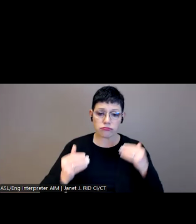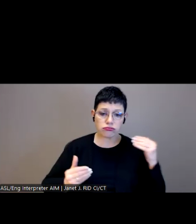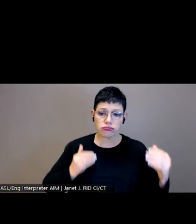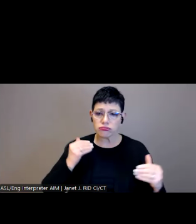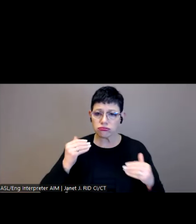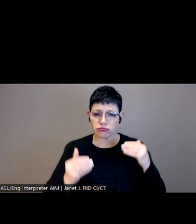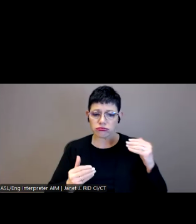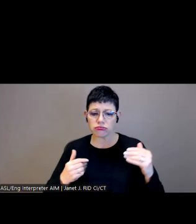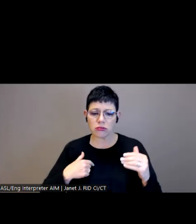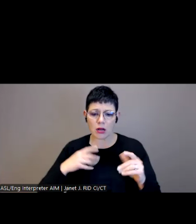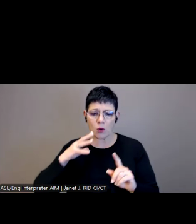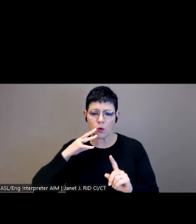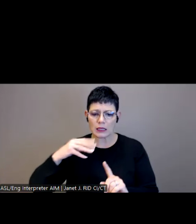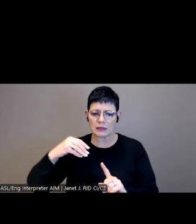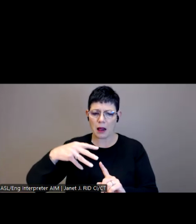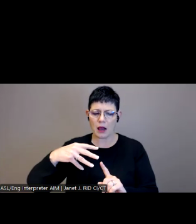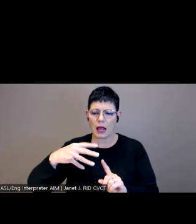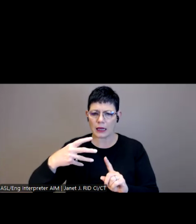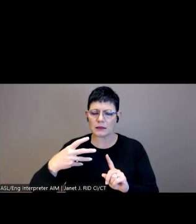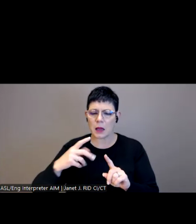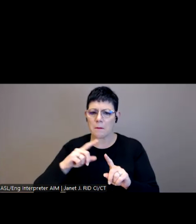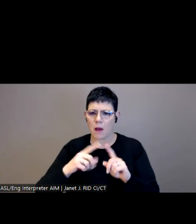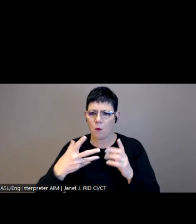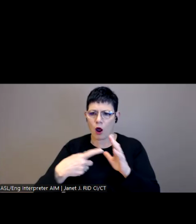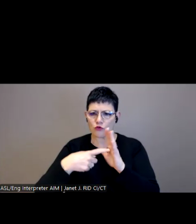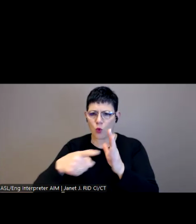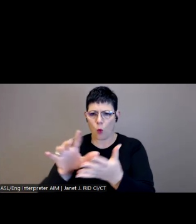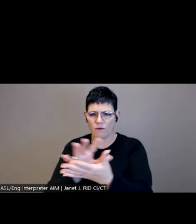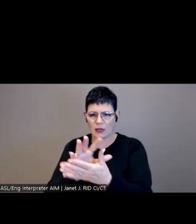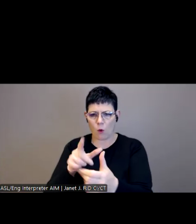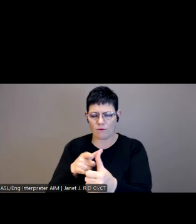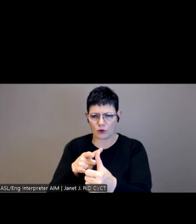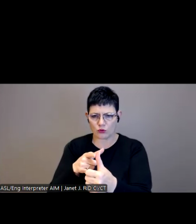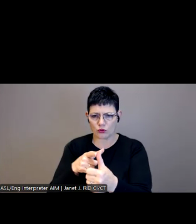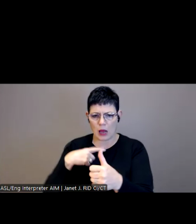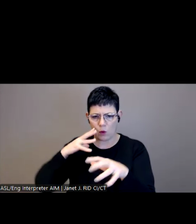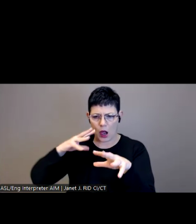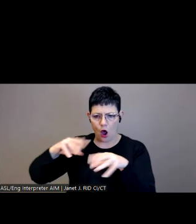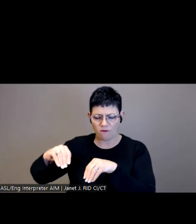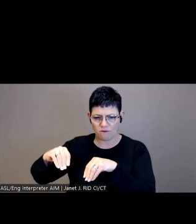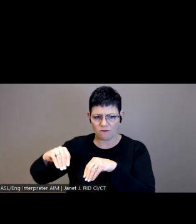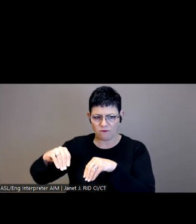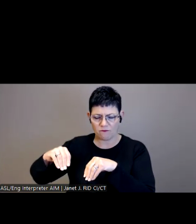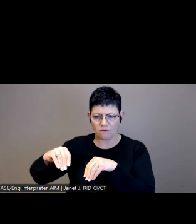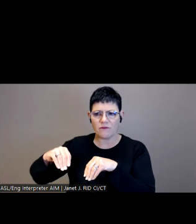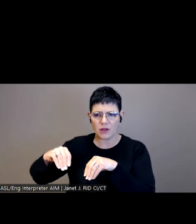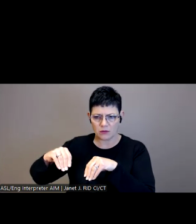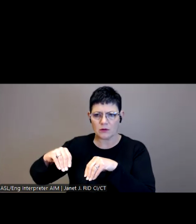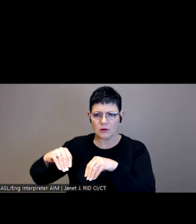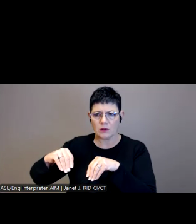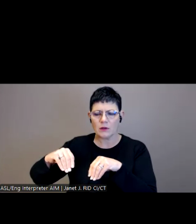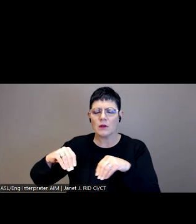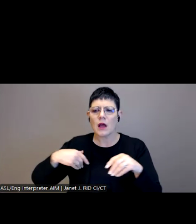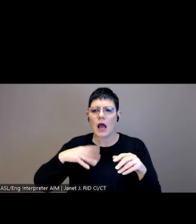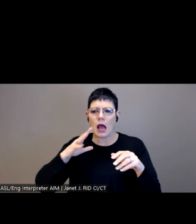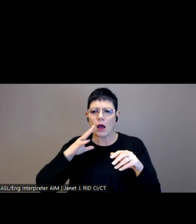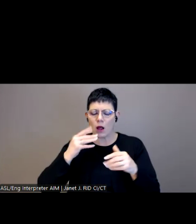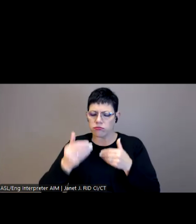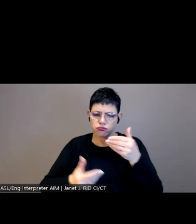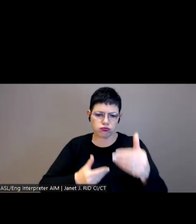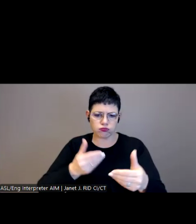gonna spotlight us, but I'm actually gonna show you a video first. So I'm gonna go off camera again in a second. So I'm gonna keep moving